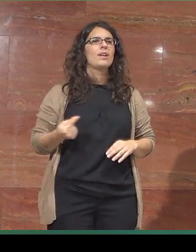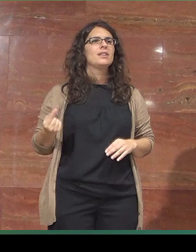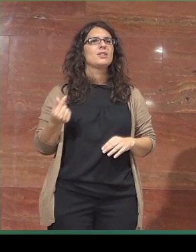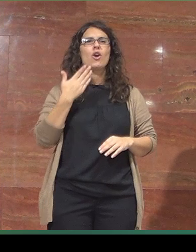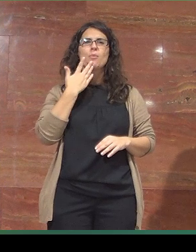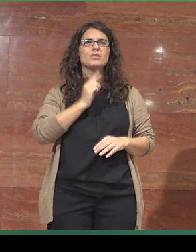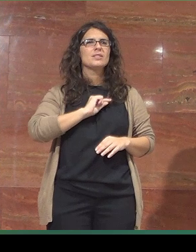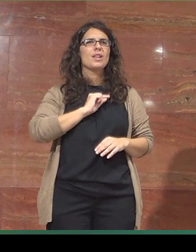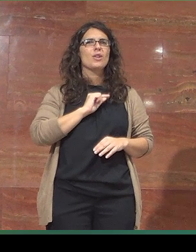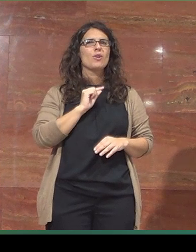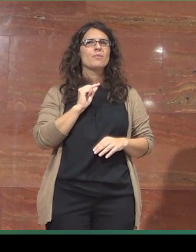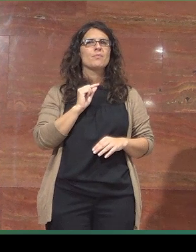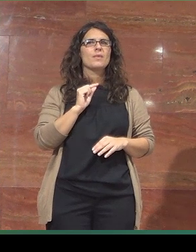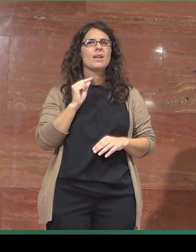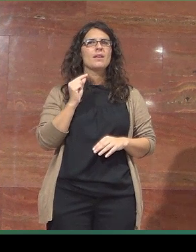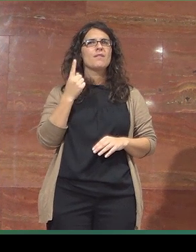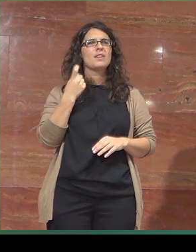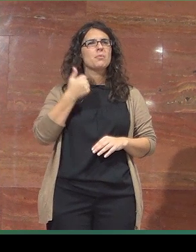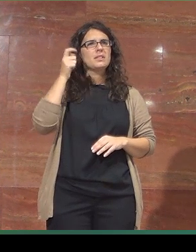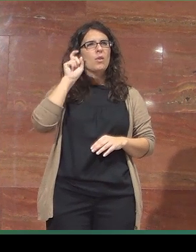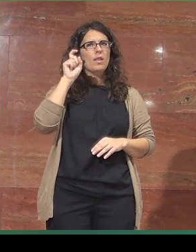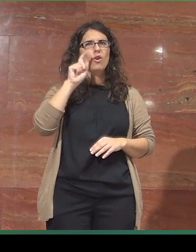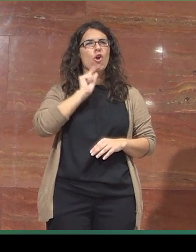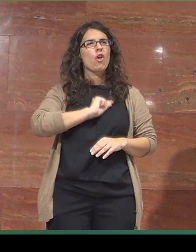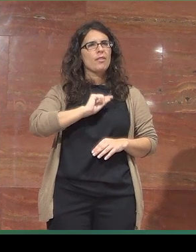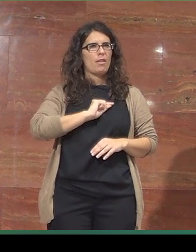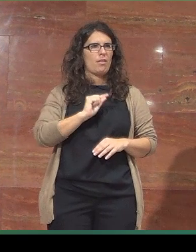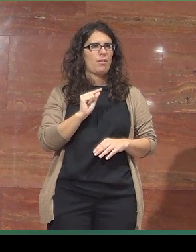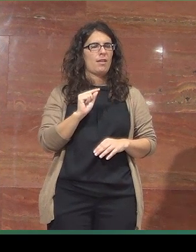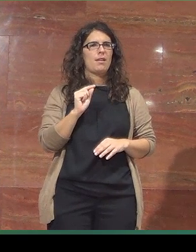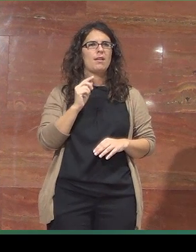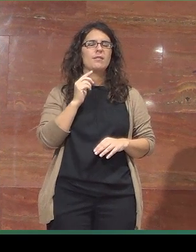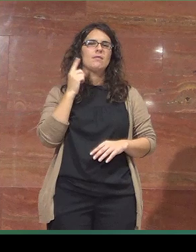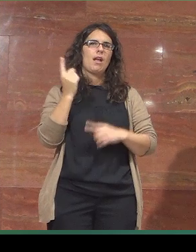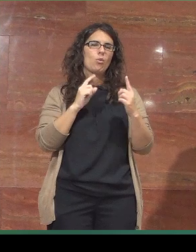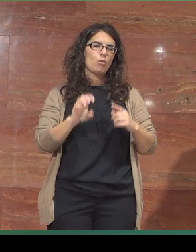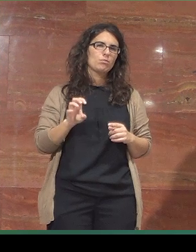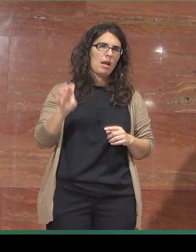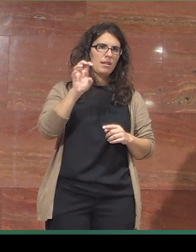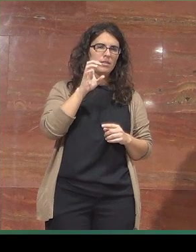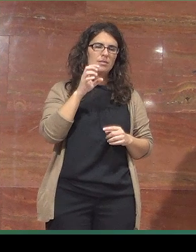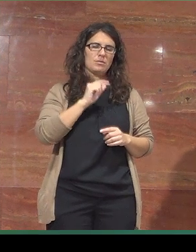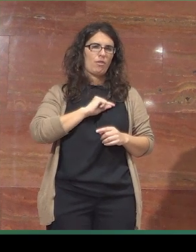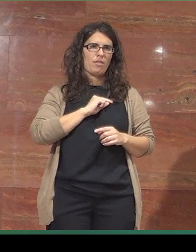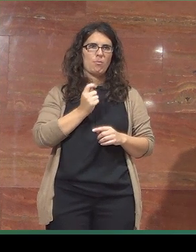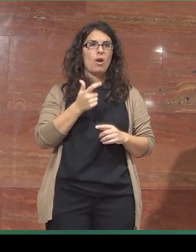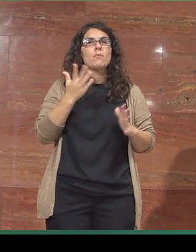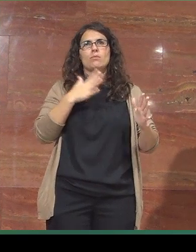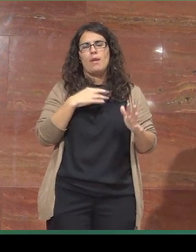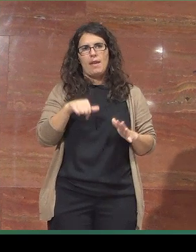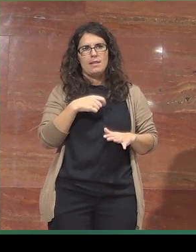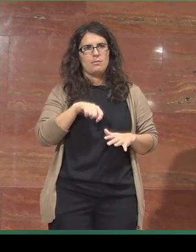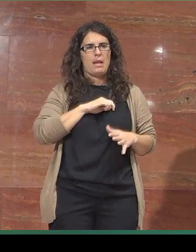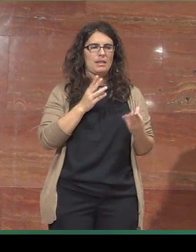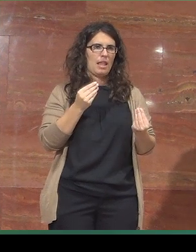many countries, it may be better here in Spain, in many countries there is no part of their professional education that